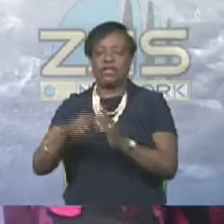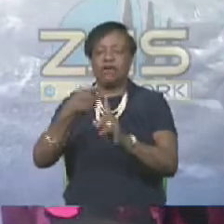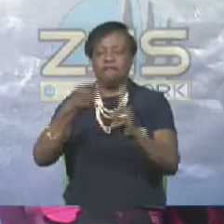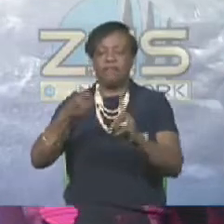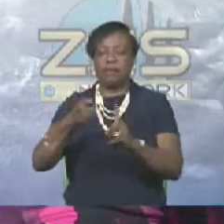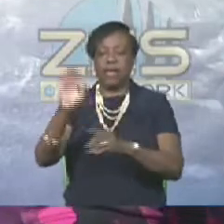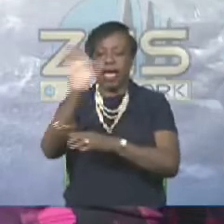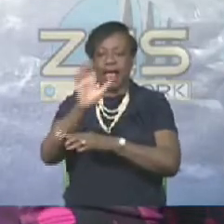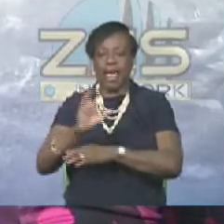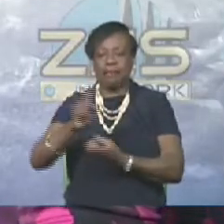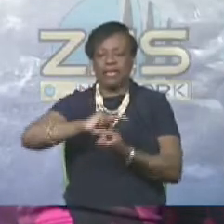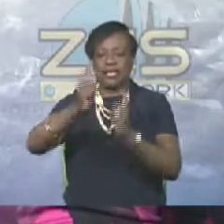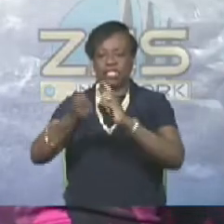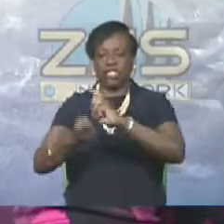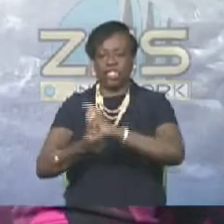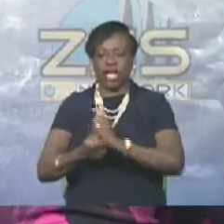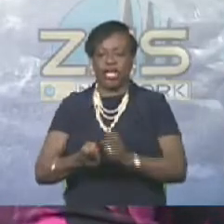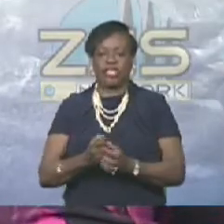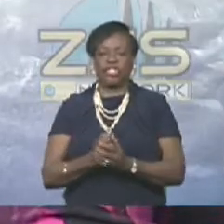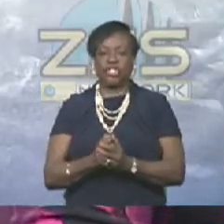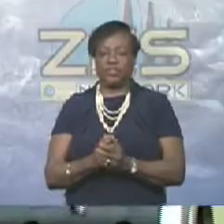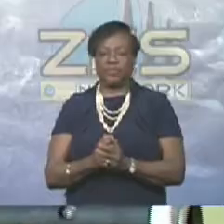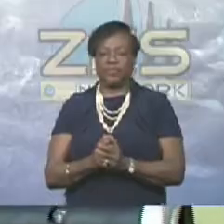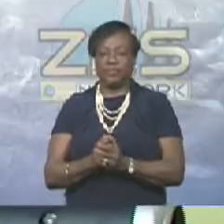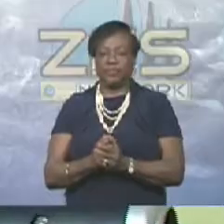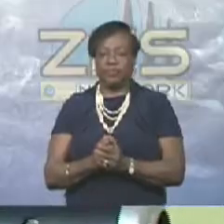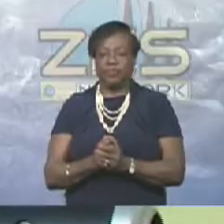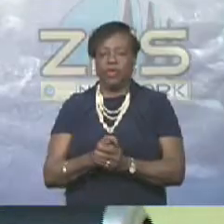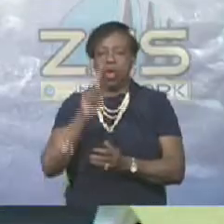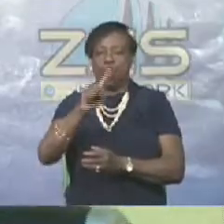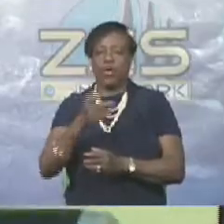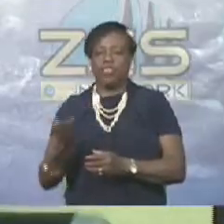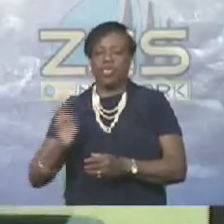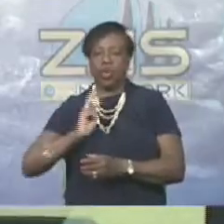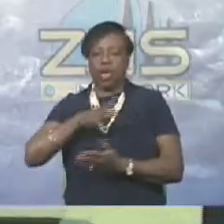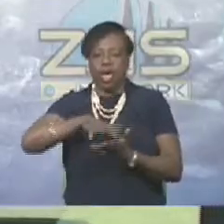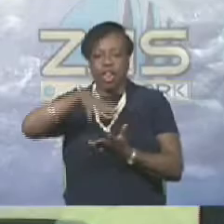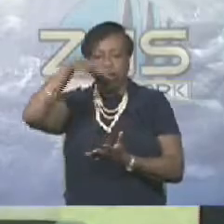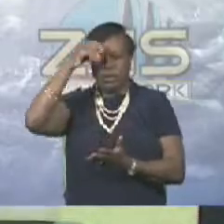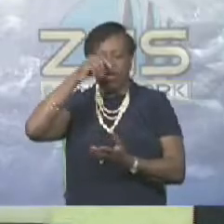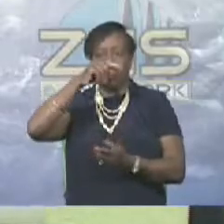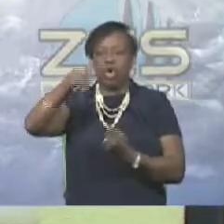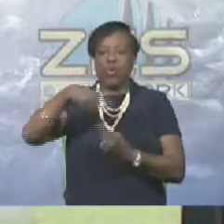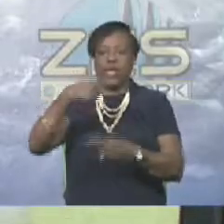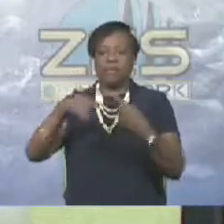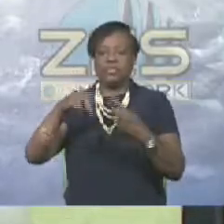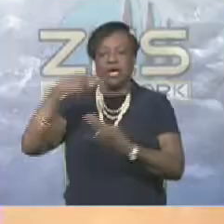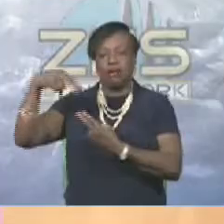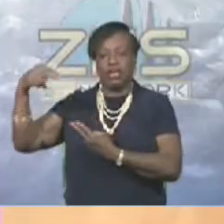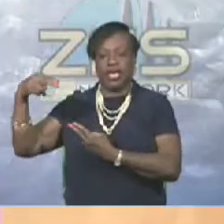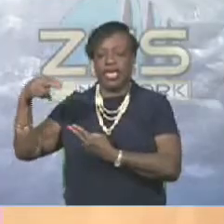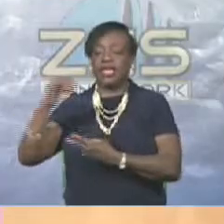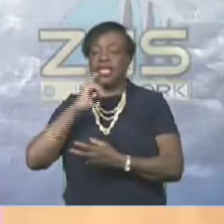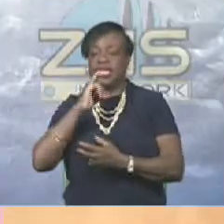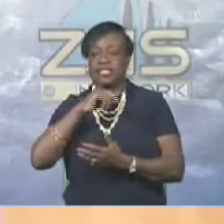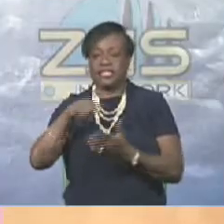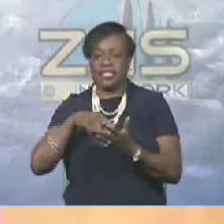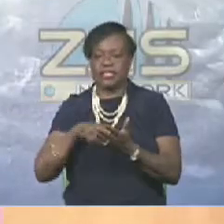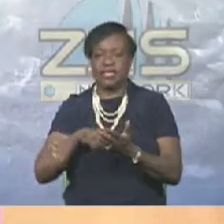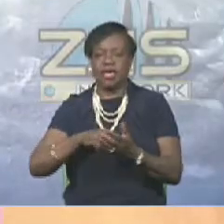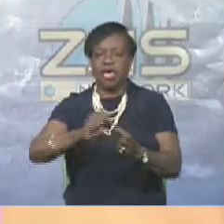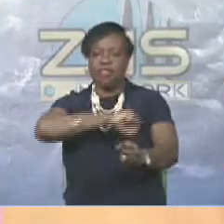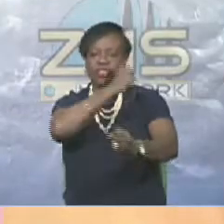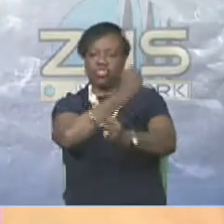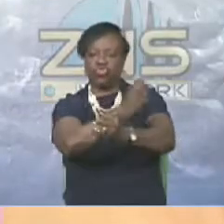Clint Watson takes a closer look tonight. If it's one thing we are learning when it comes to hurricanes, it's this. The strength of